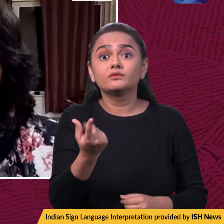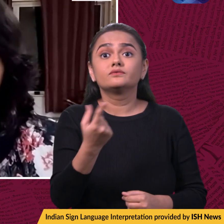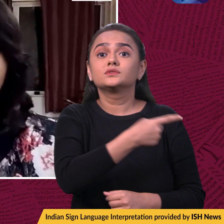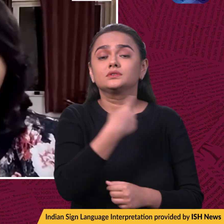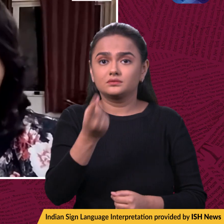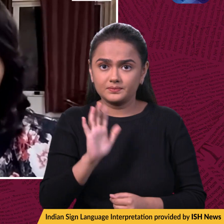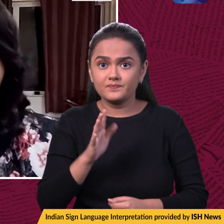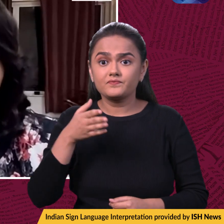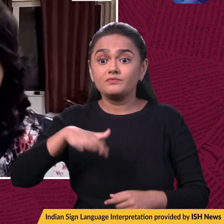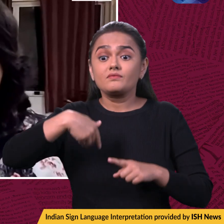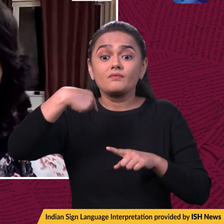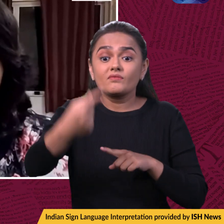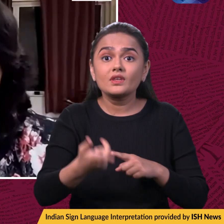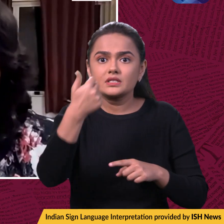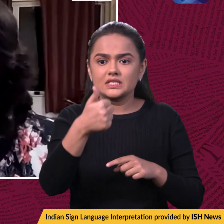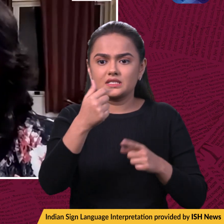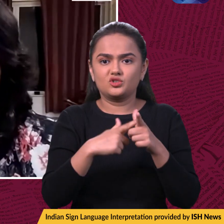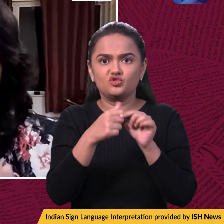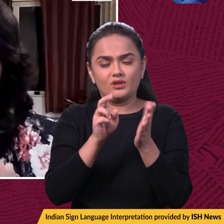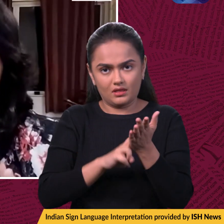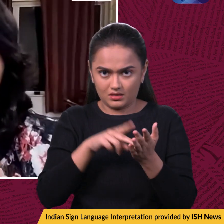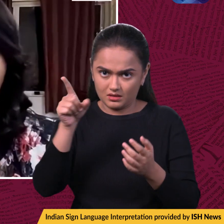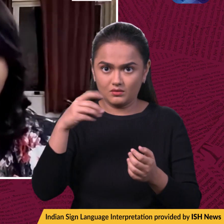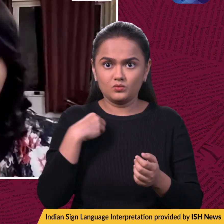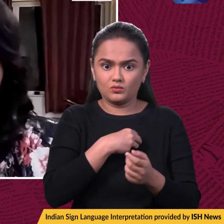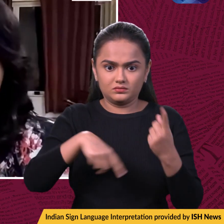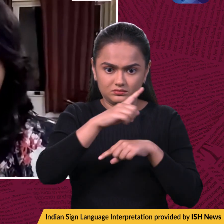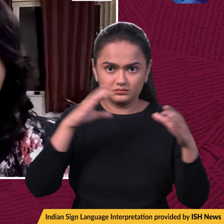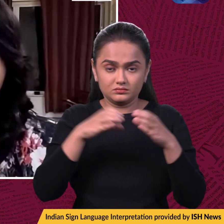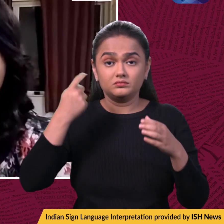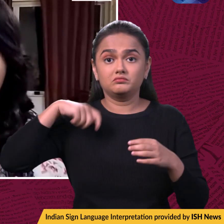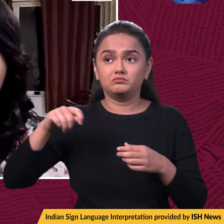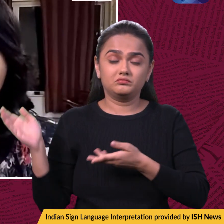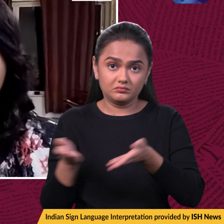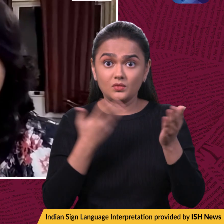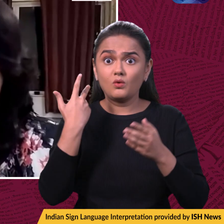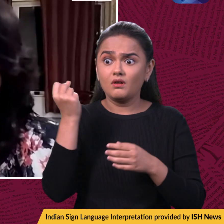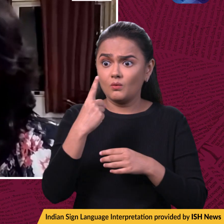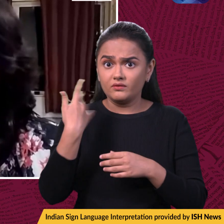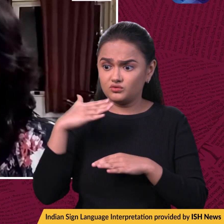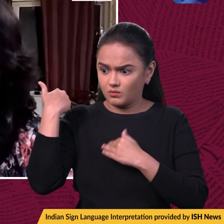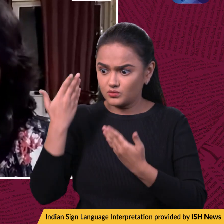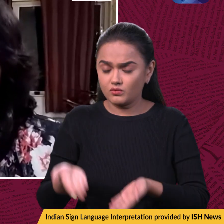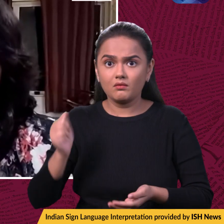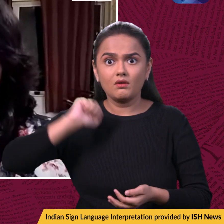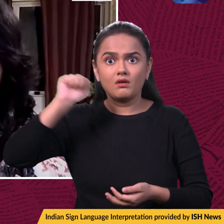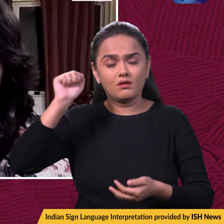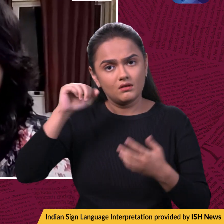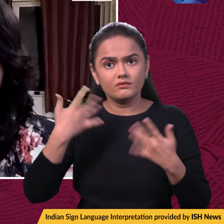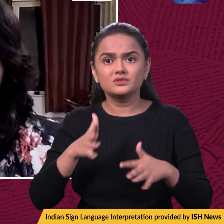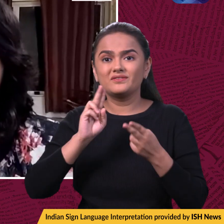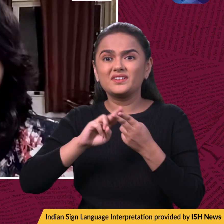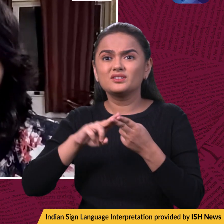Now, the hearing is going to take place on the 6th of January. Doctors have been protesting for over a month right now.